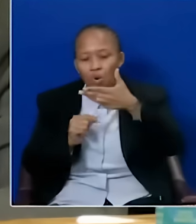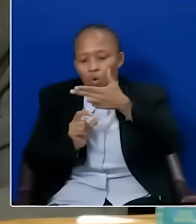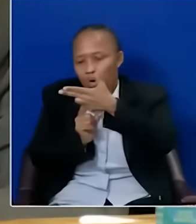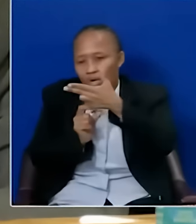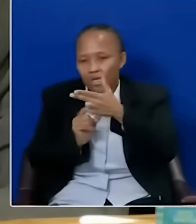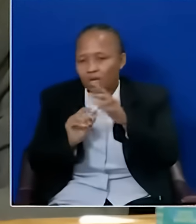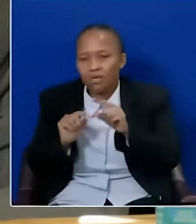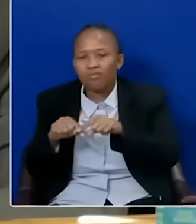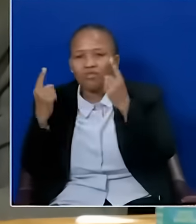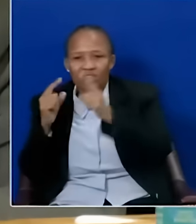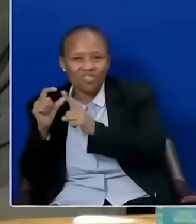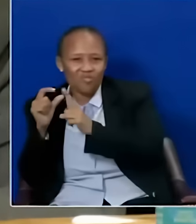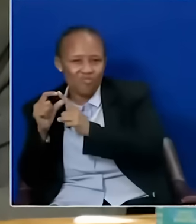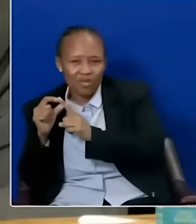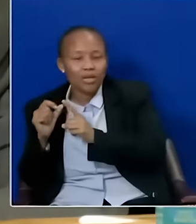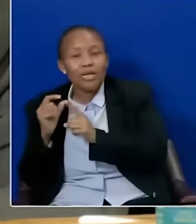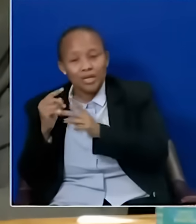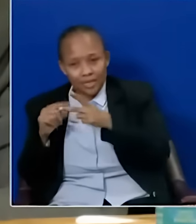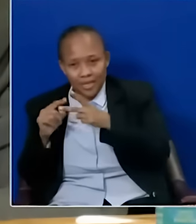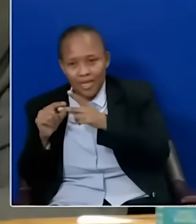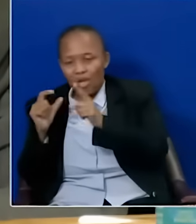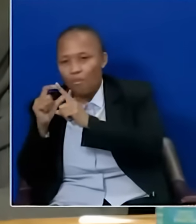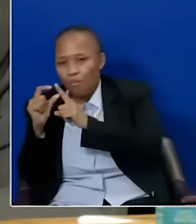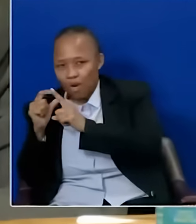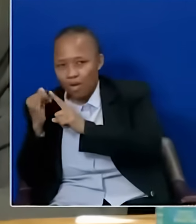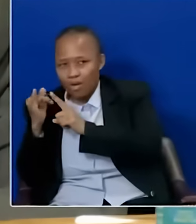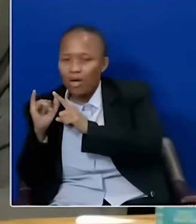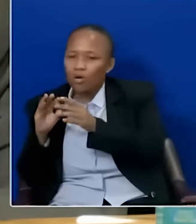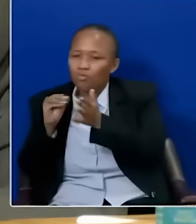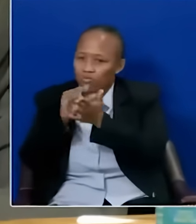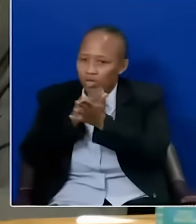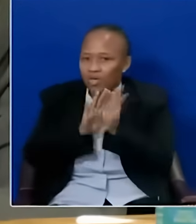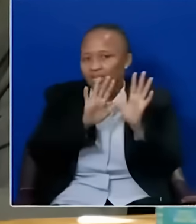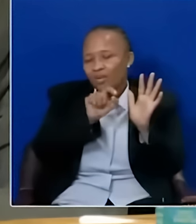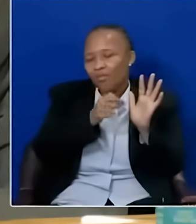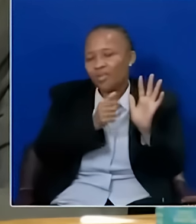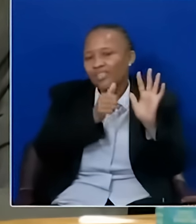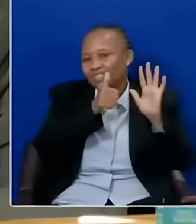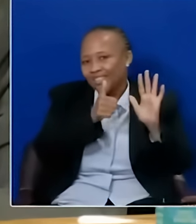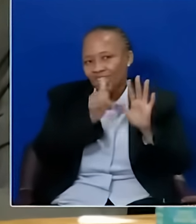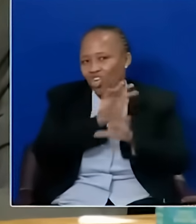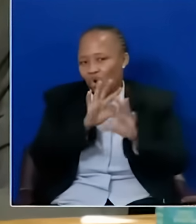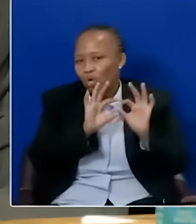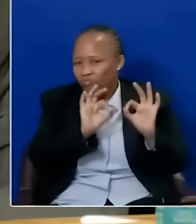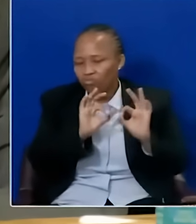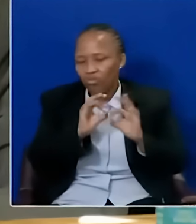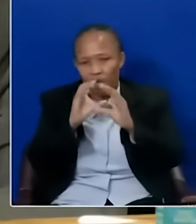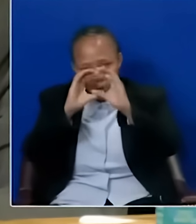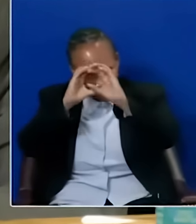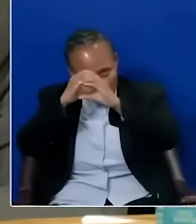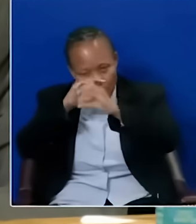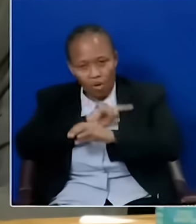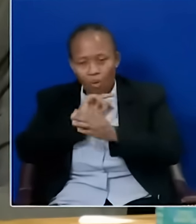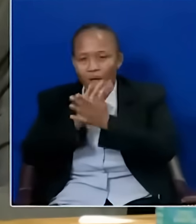the bullet cores are stated in 10.6 not to be suitable for microscopic comparison because of damage. So if they're not suitable